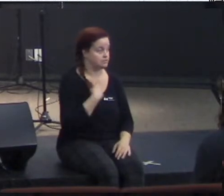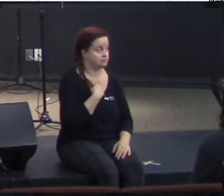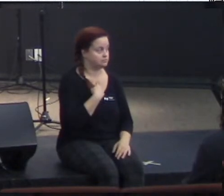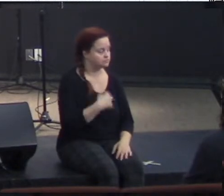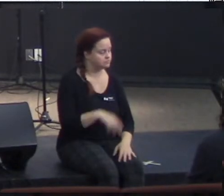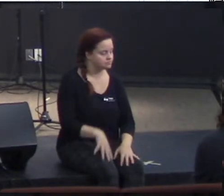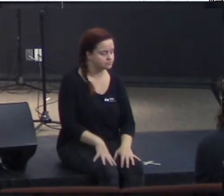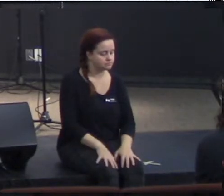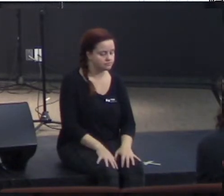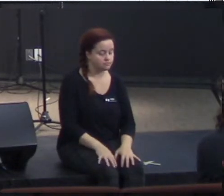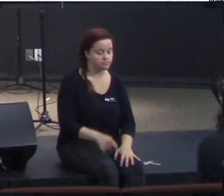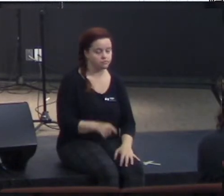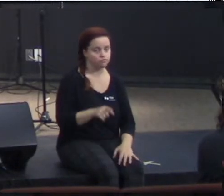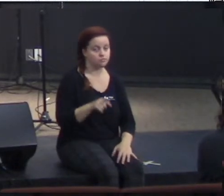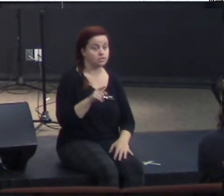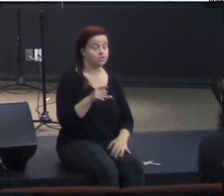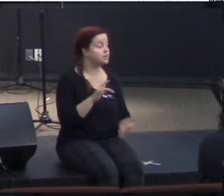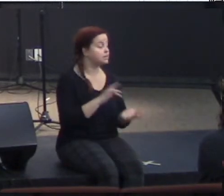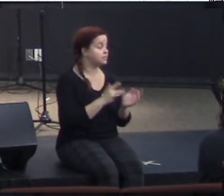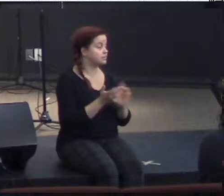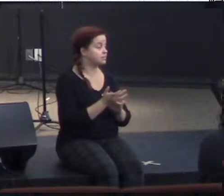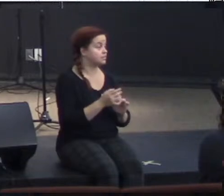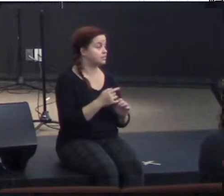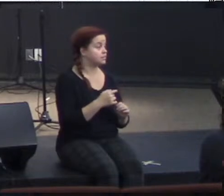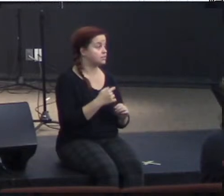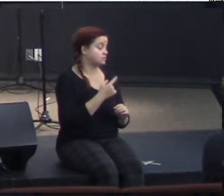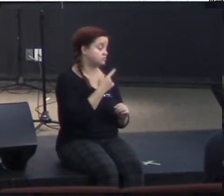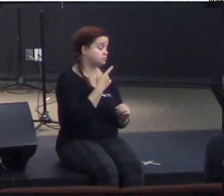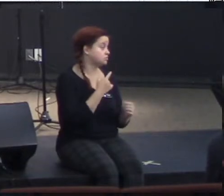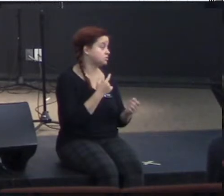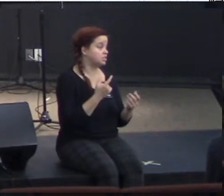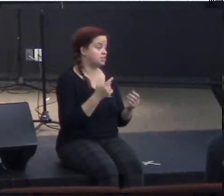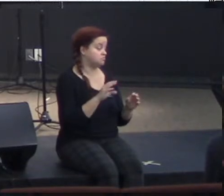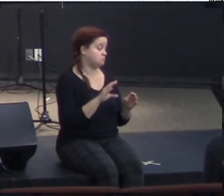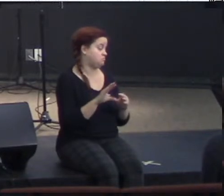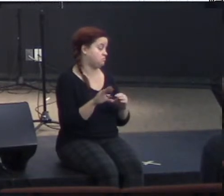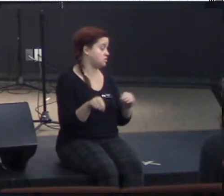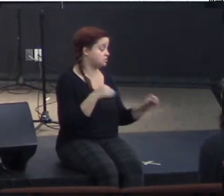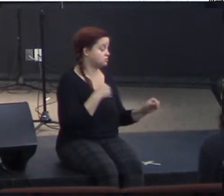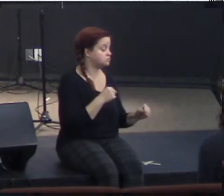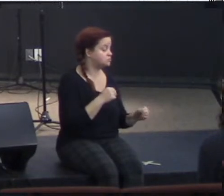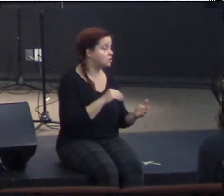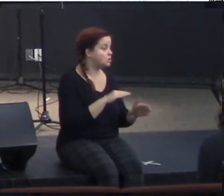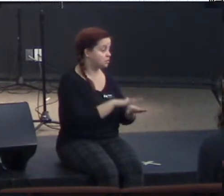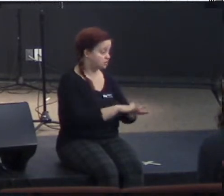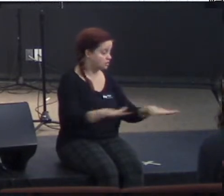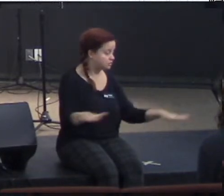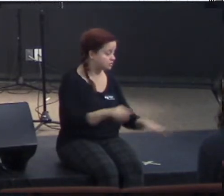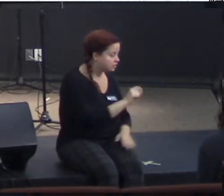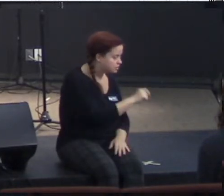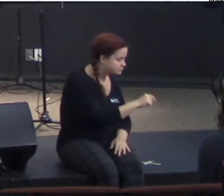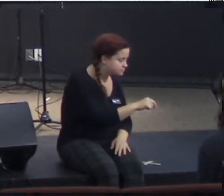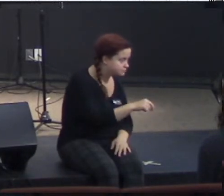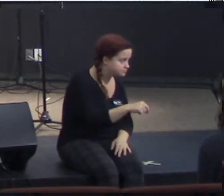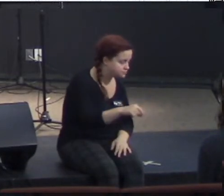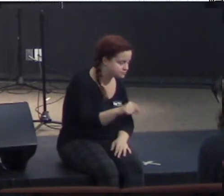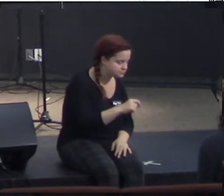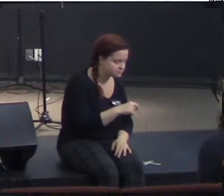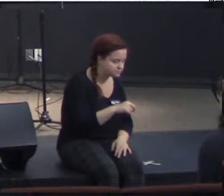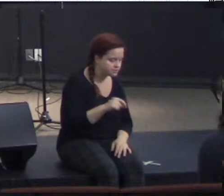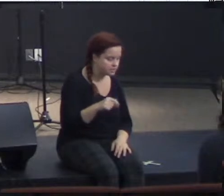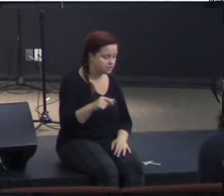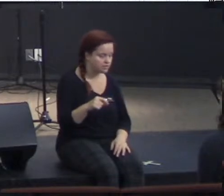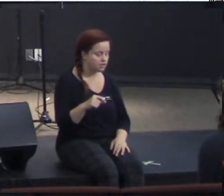and he does this brilliant move where he's just riding on the ground. He's not even looking at the woman. He's not looking at the crowd. The crowd's like going, come